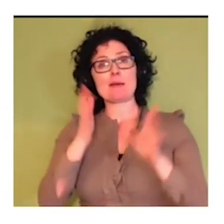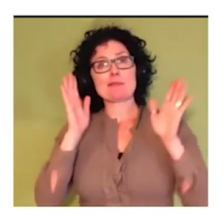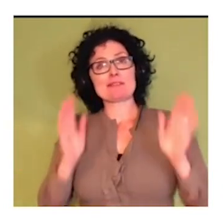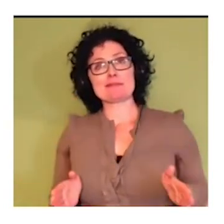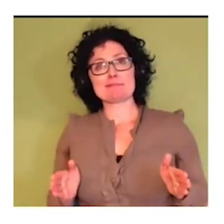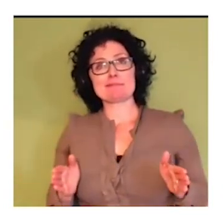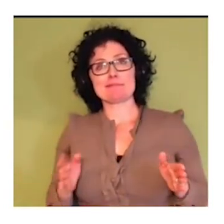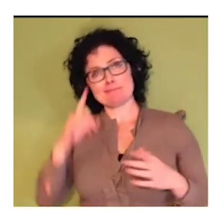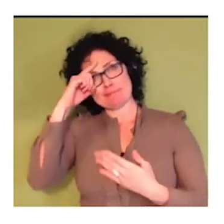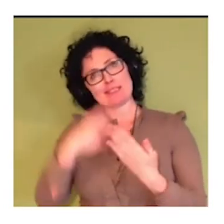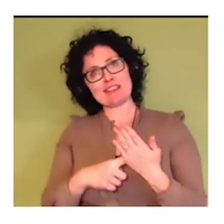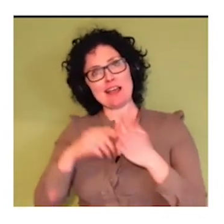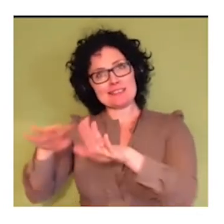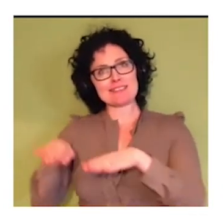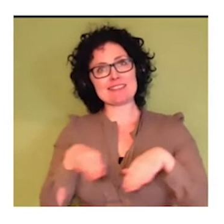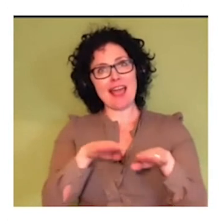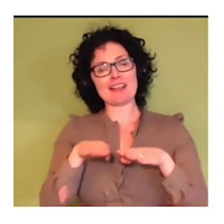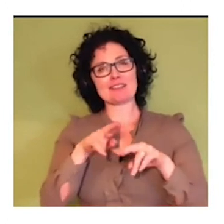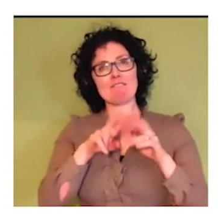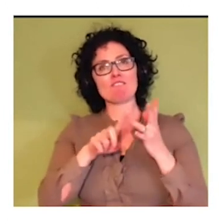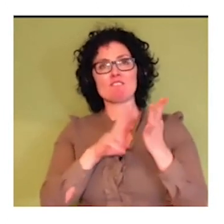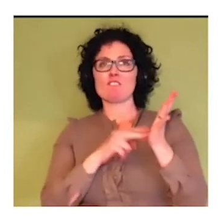a standardized font size, etc.